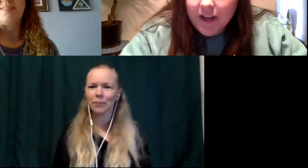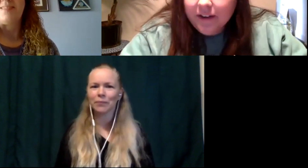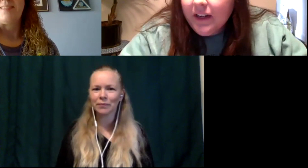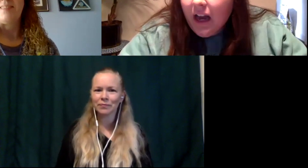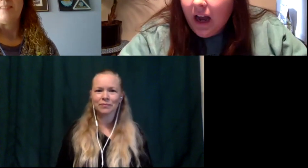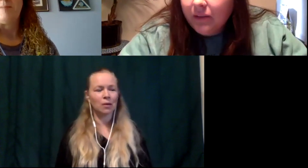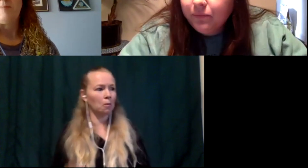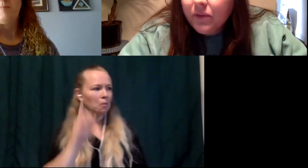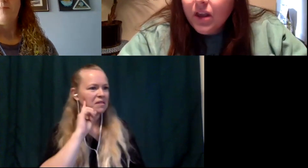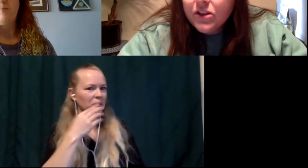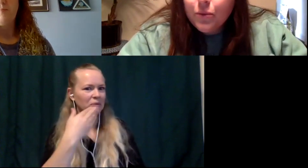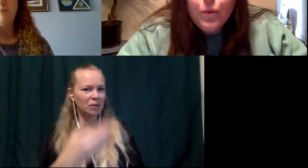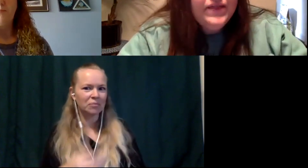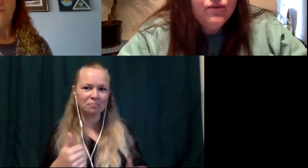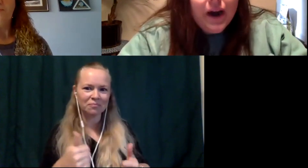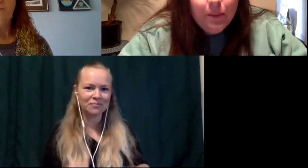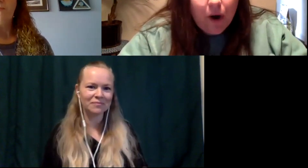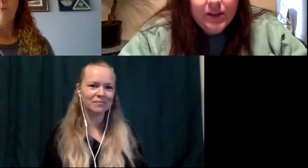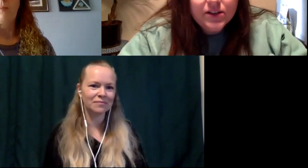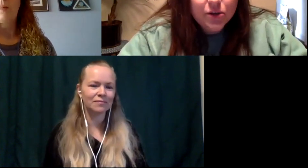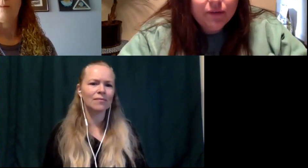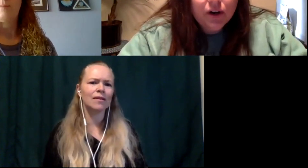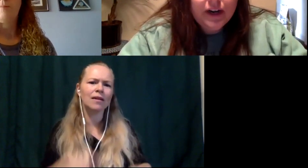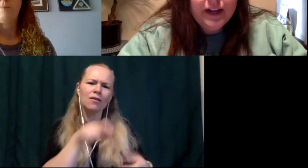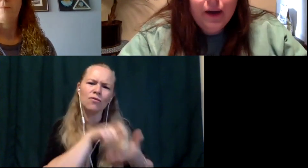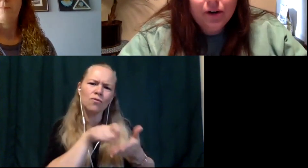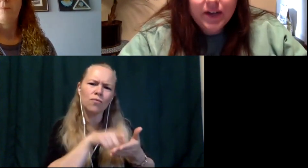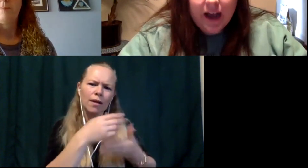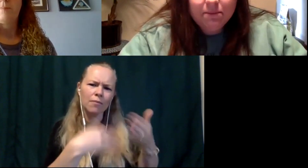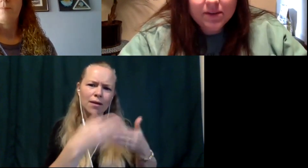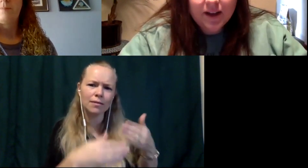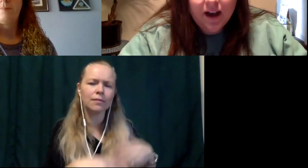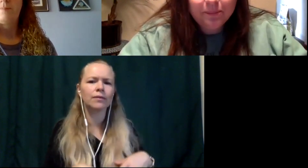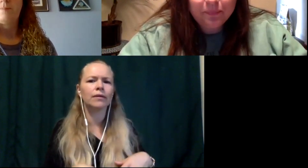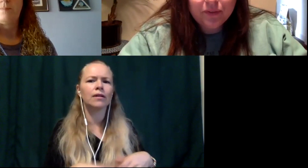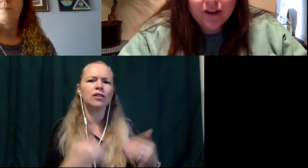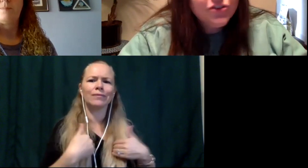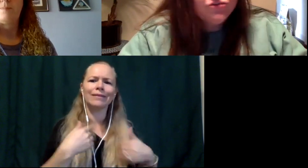Sounds good. So in the writing process, do you ever encounter times,